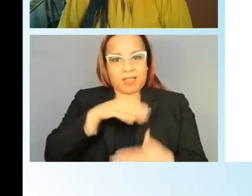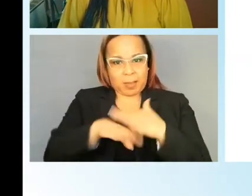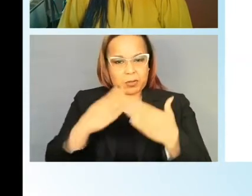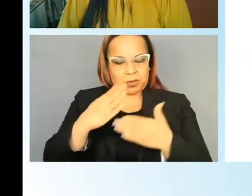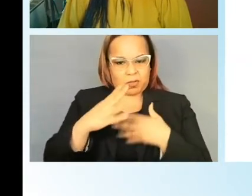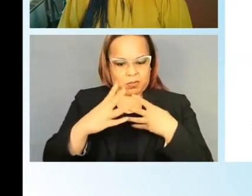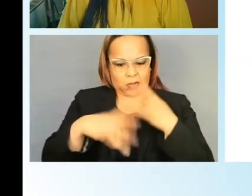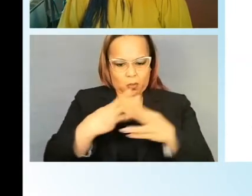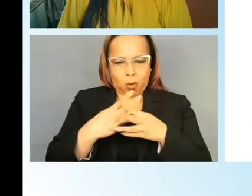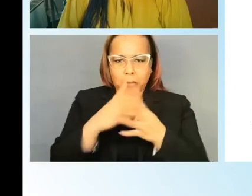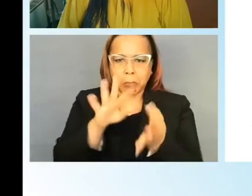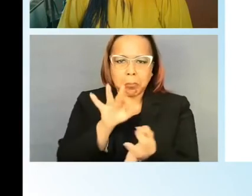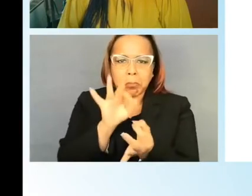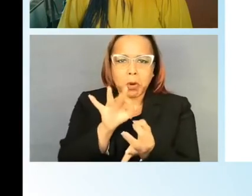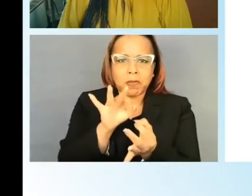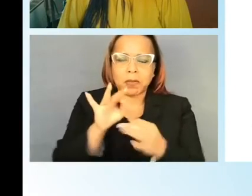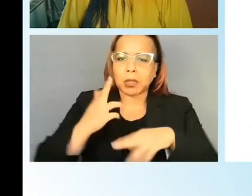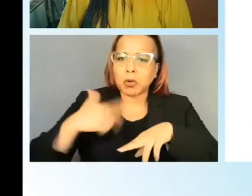and normal.